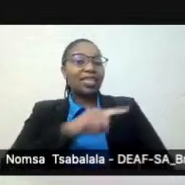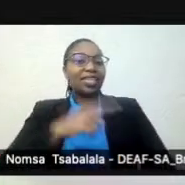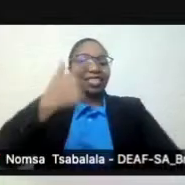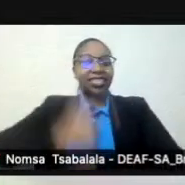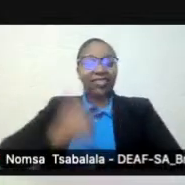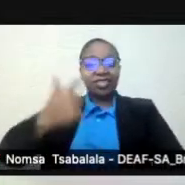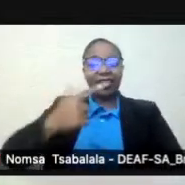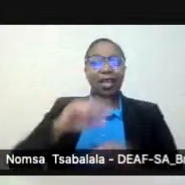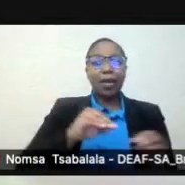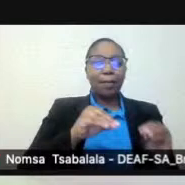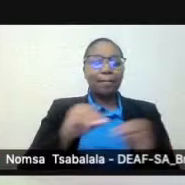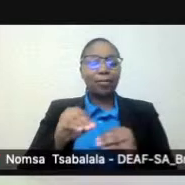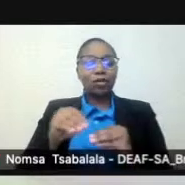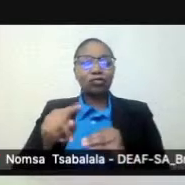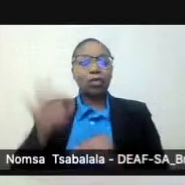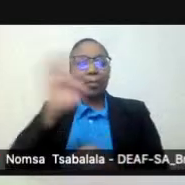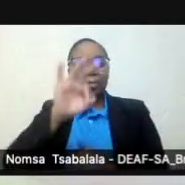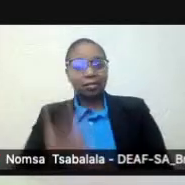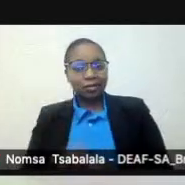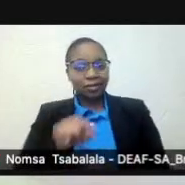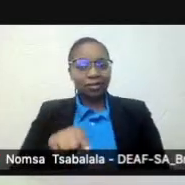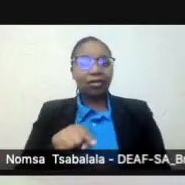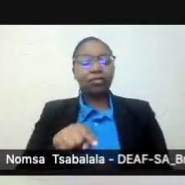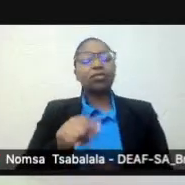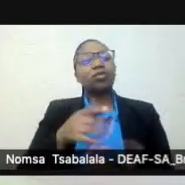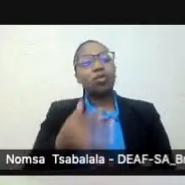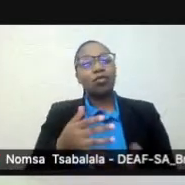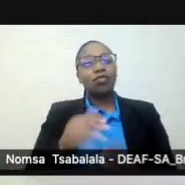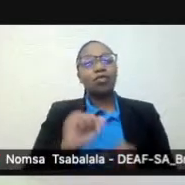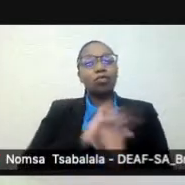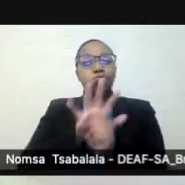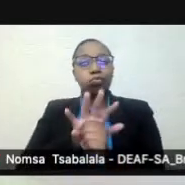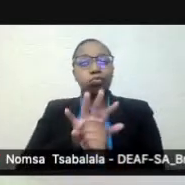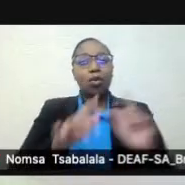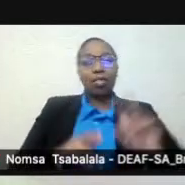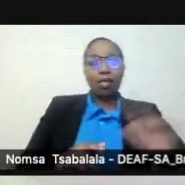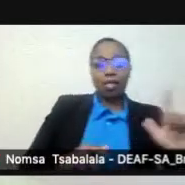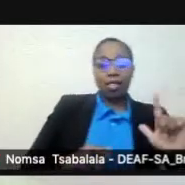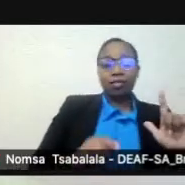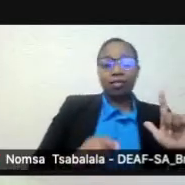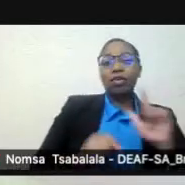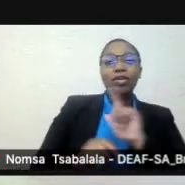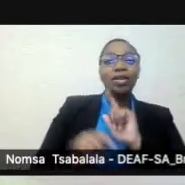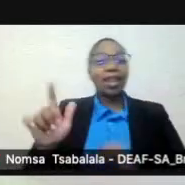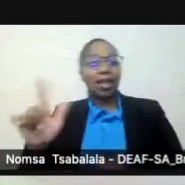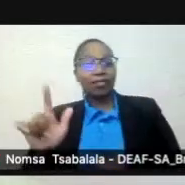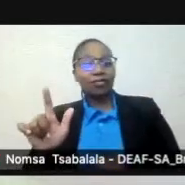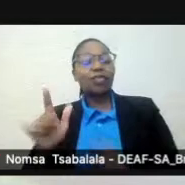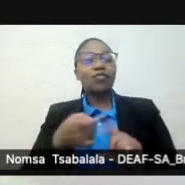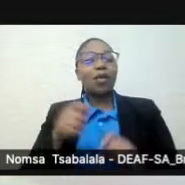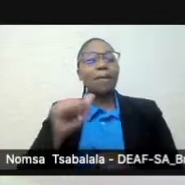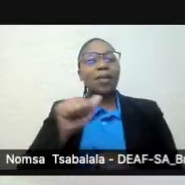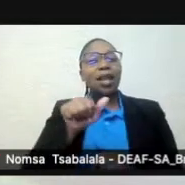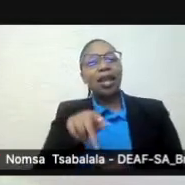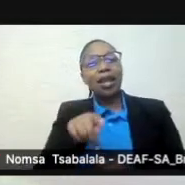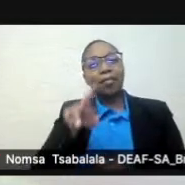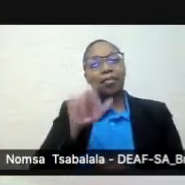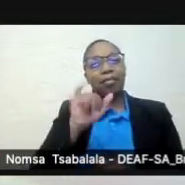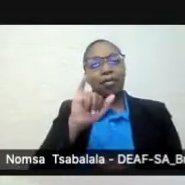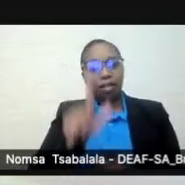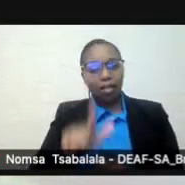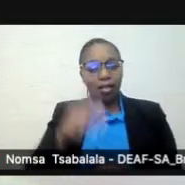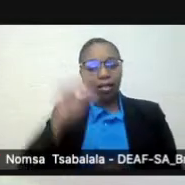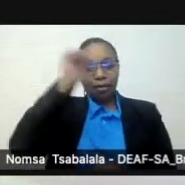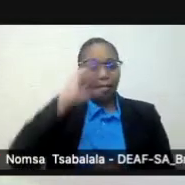of hospital COVID-19 admissions on the left from April this year. And you can see after the 3rd wave peak, the admissions